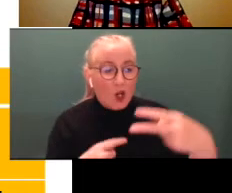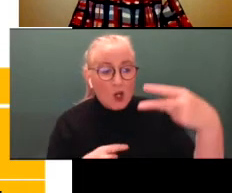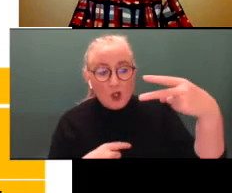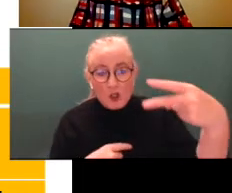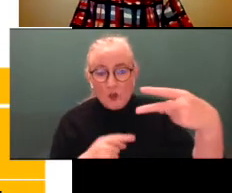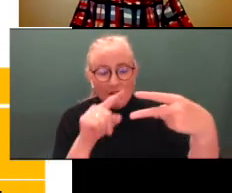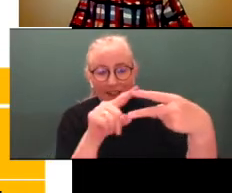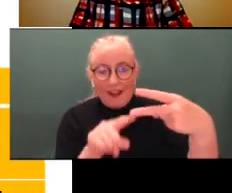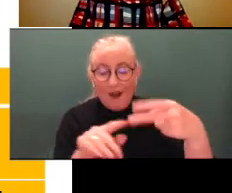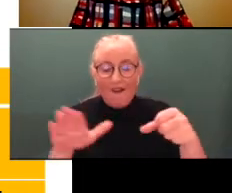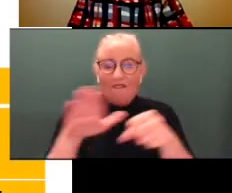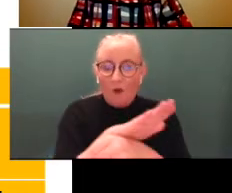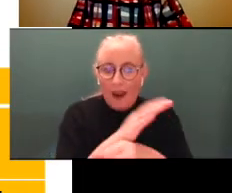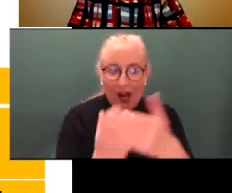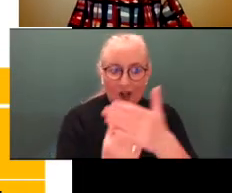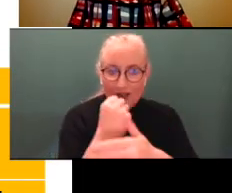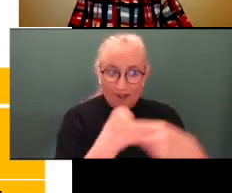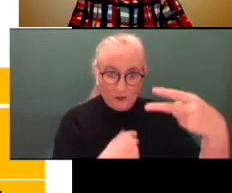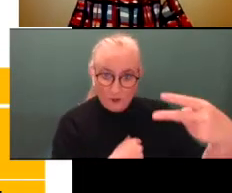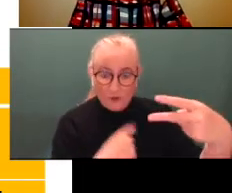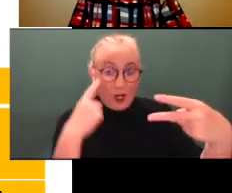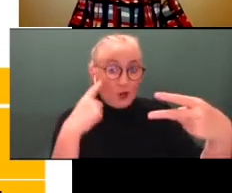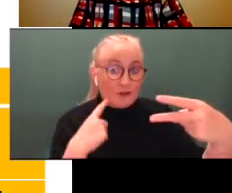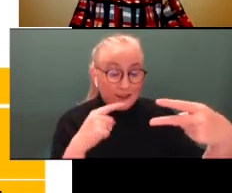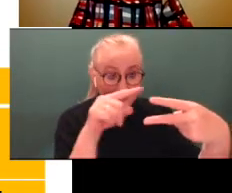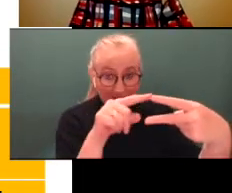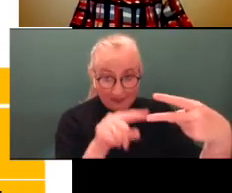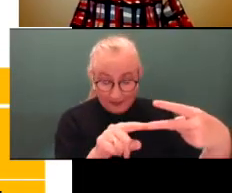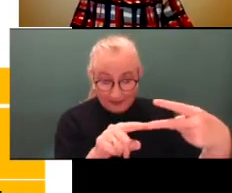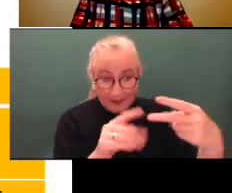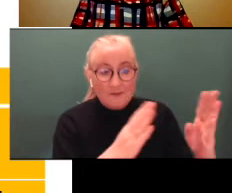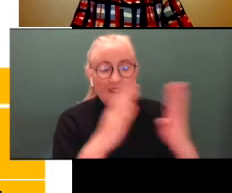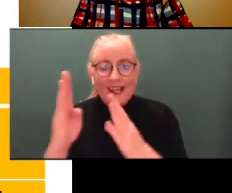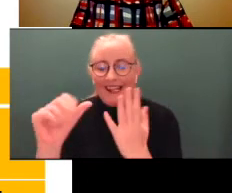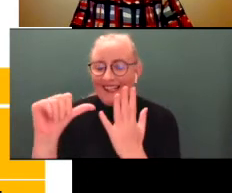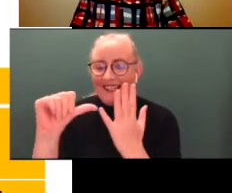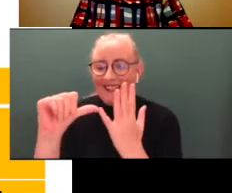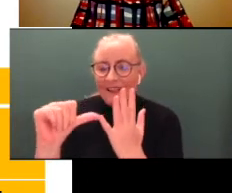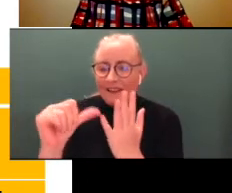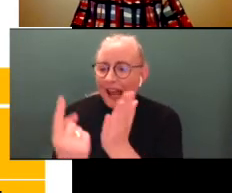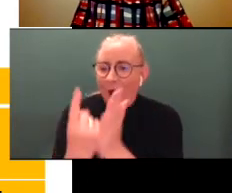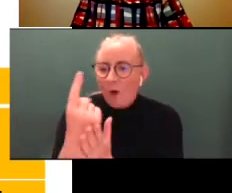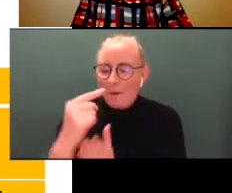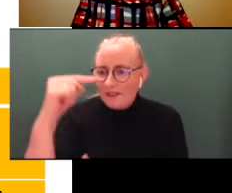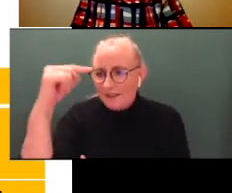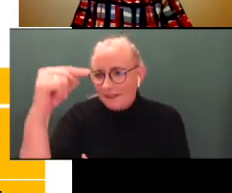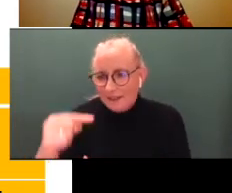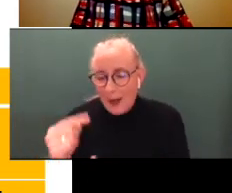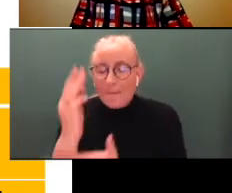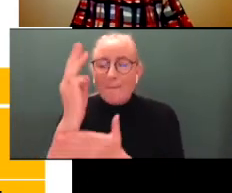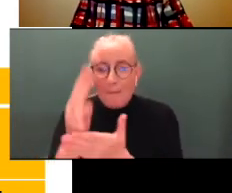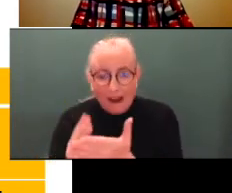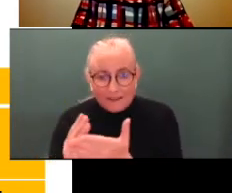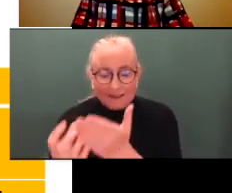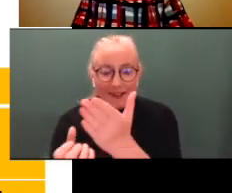being considered fully achieved. And we had 6 outcomes that are partially achieved.